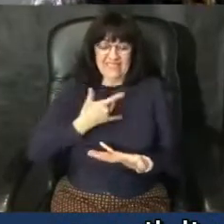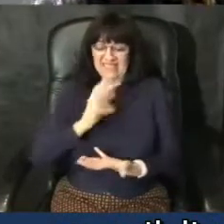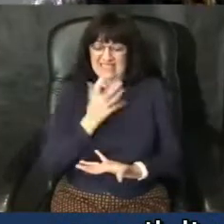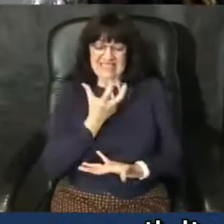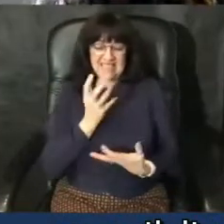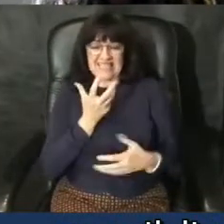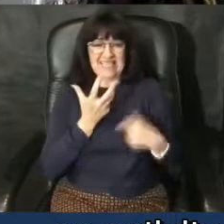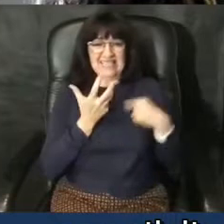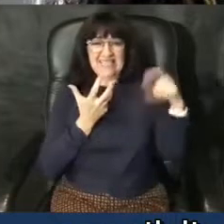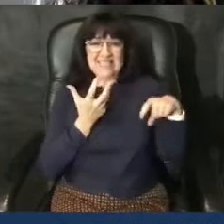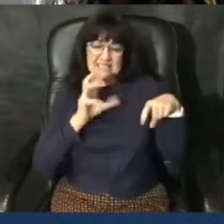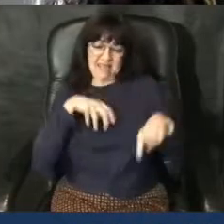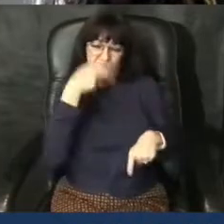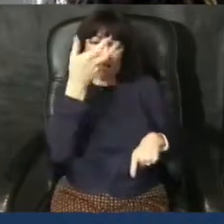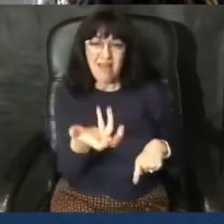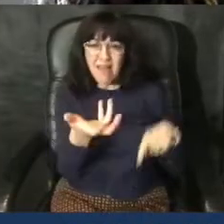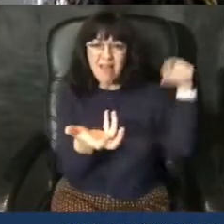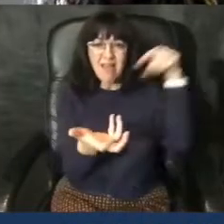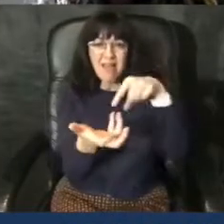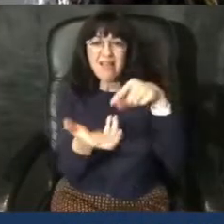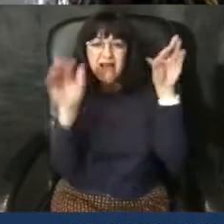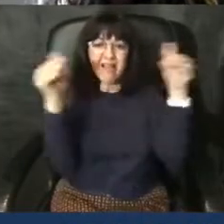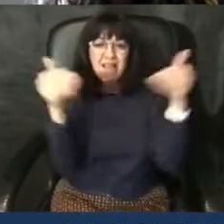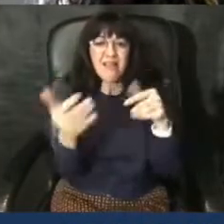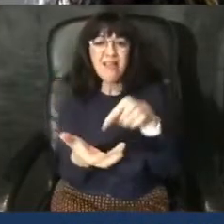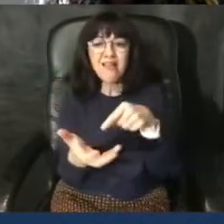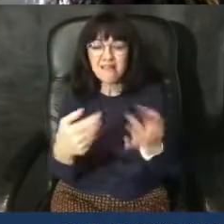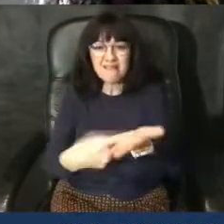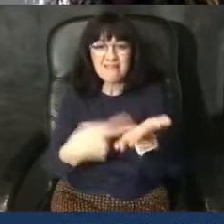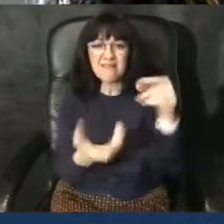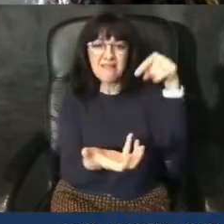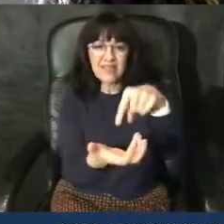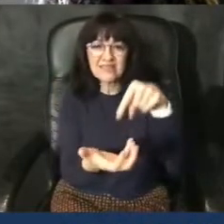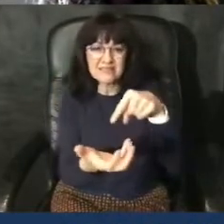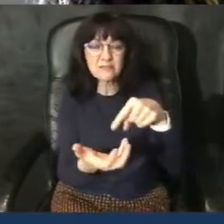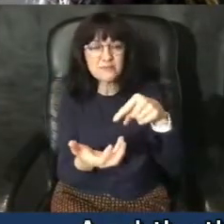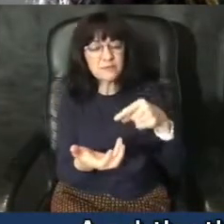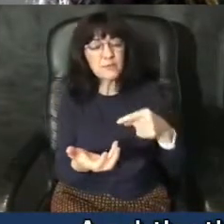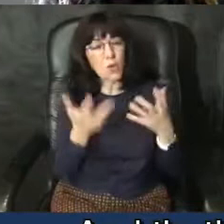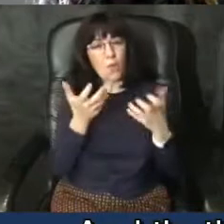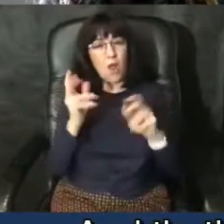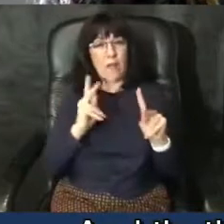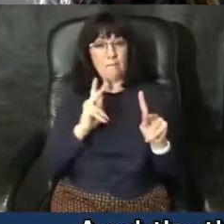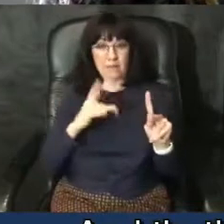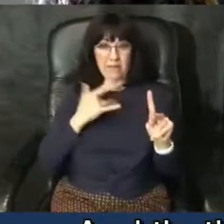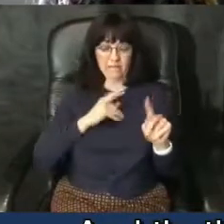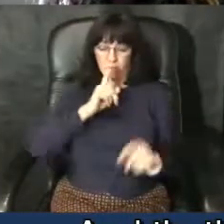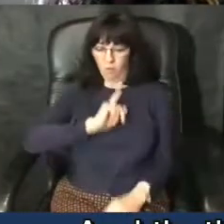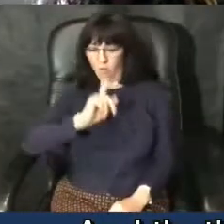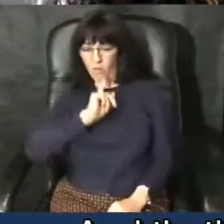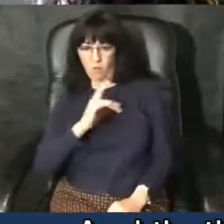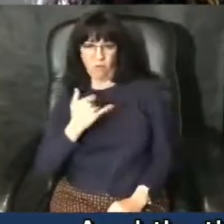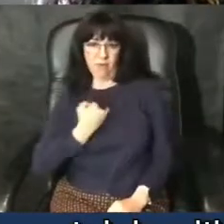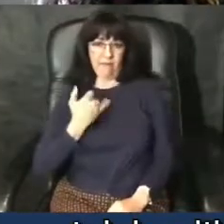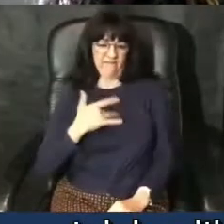there's different types of things going on across the state to support people so they don't feel alone. And that's where, again, like the Lieutenant